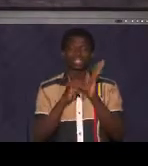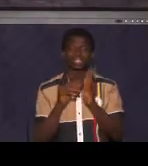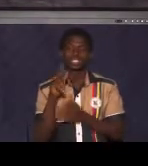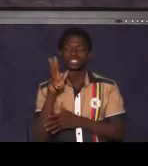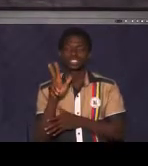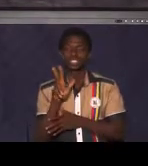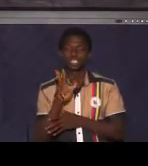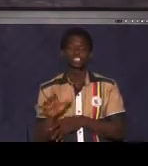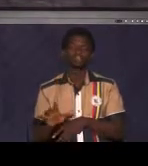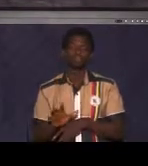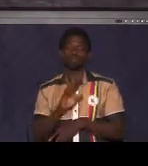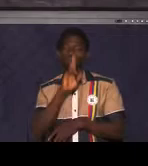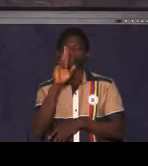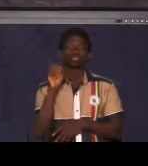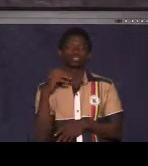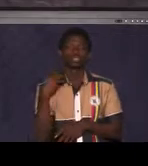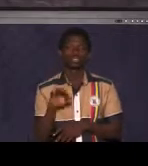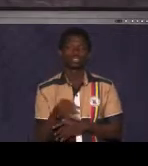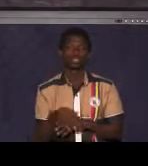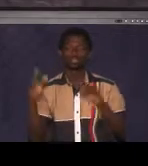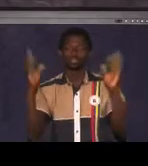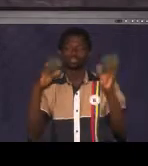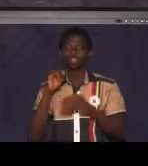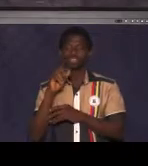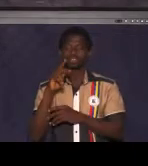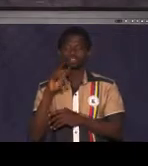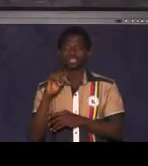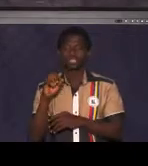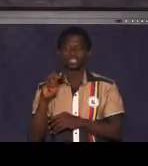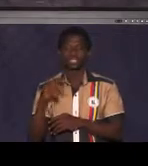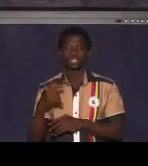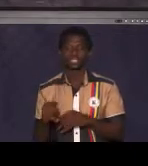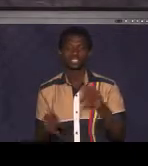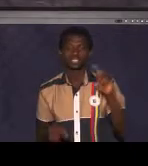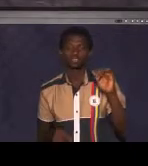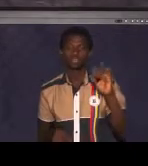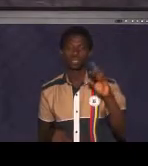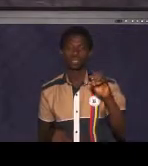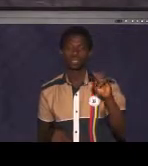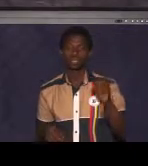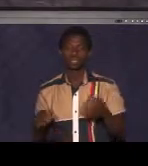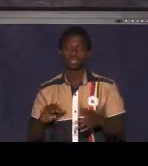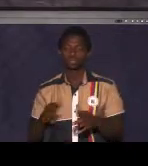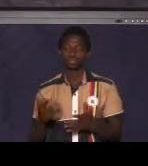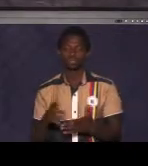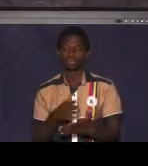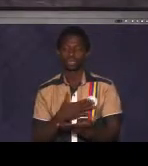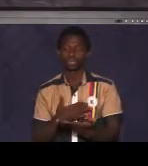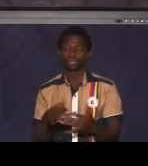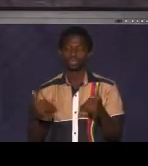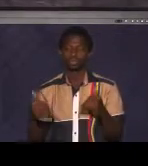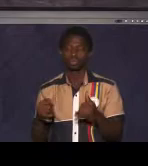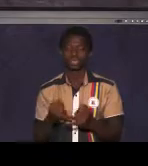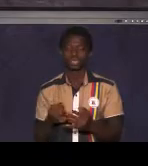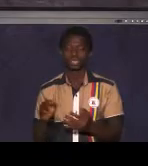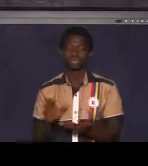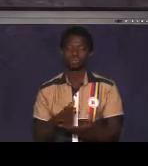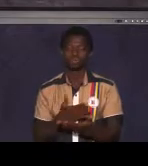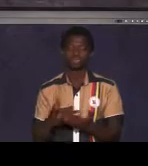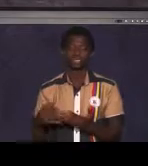correct. List 3 common uses of air. Inflating tires, playing musical